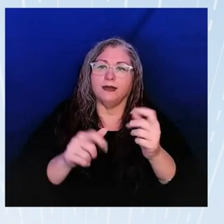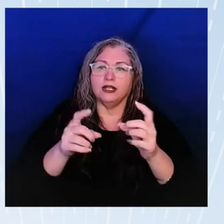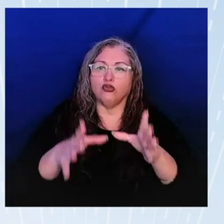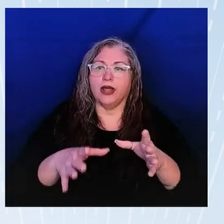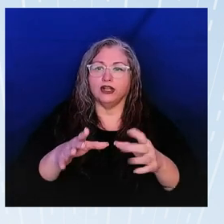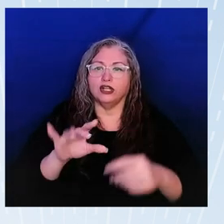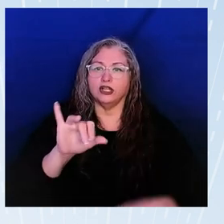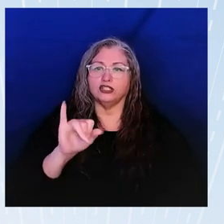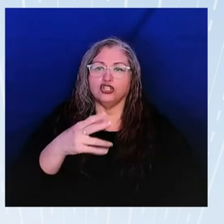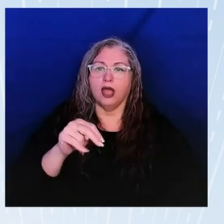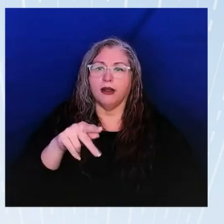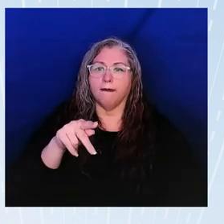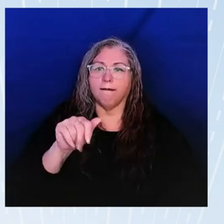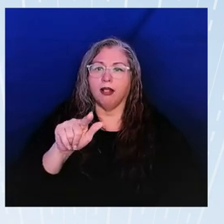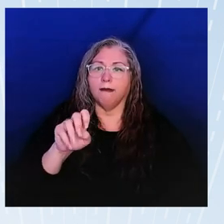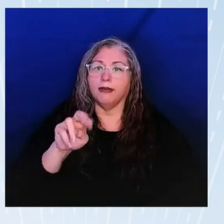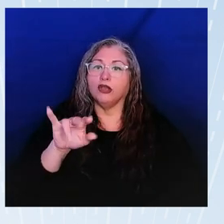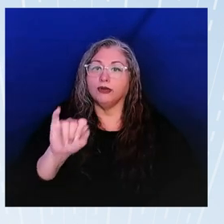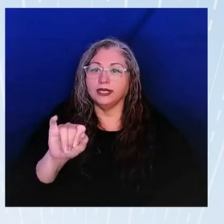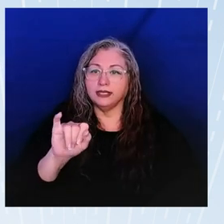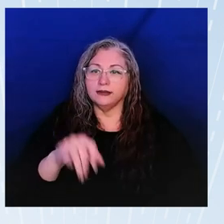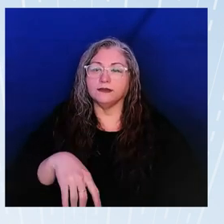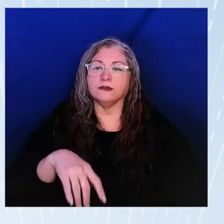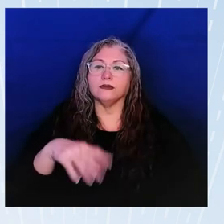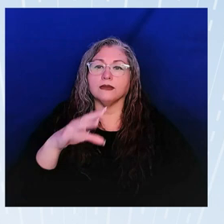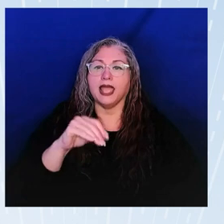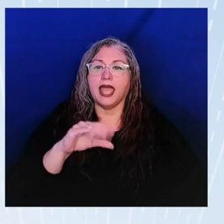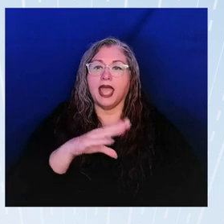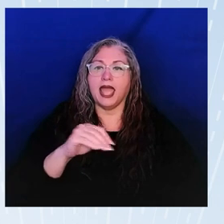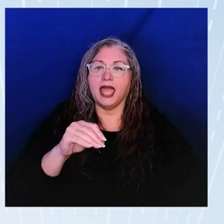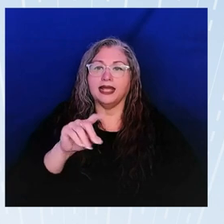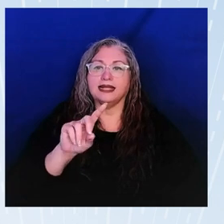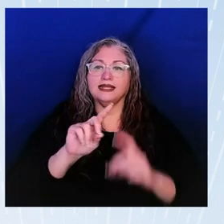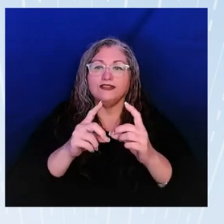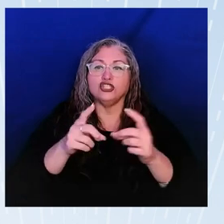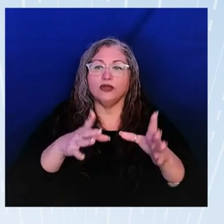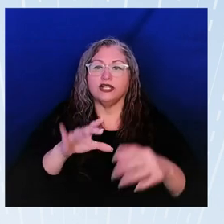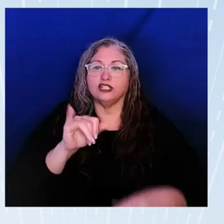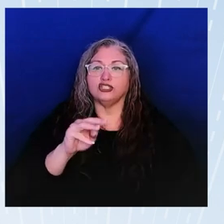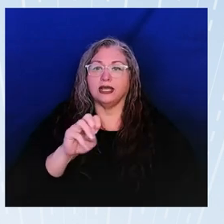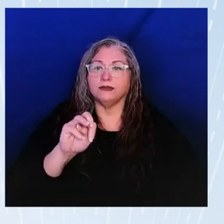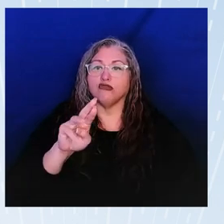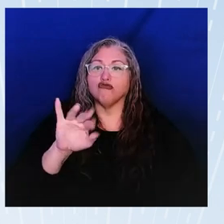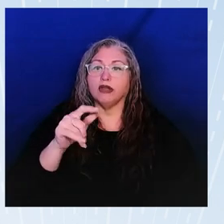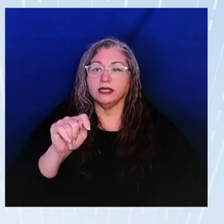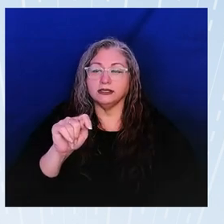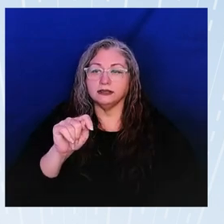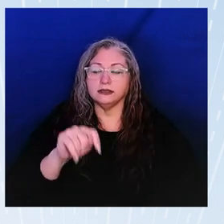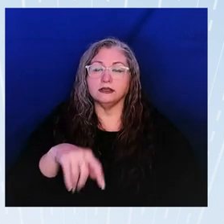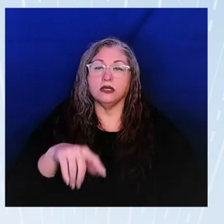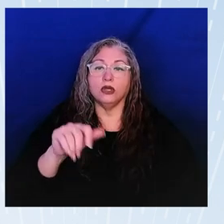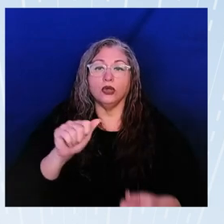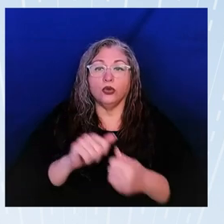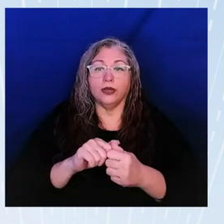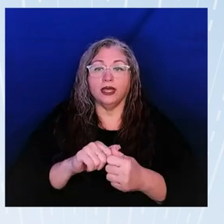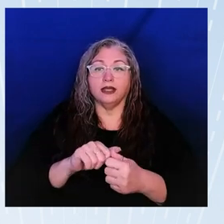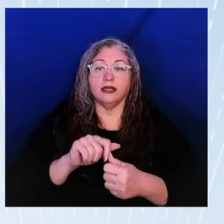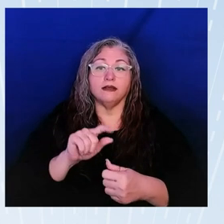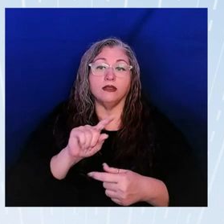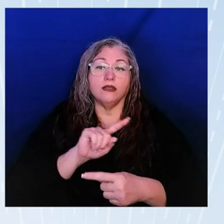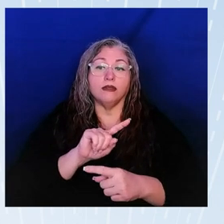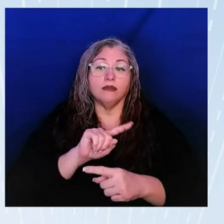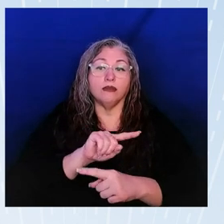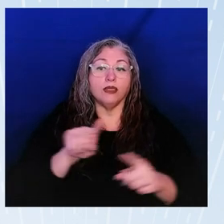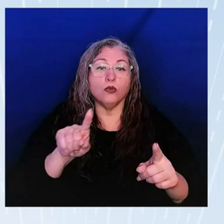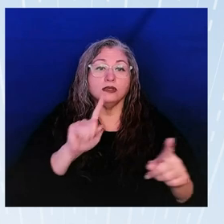John Palmieri, and the division director of James Wright. And through these conversations, we were able